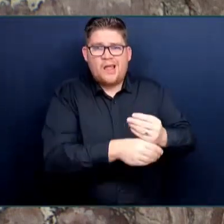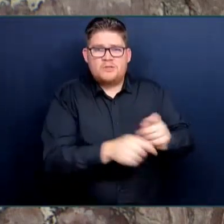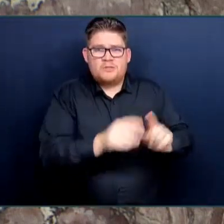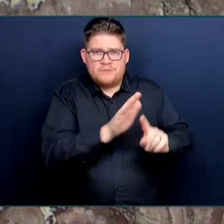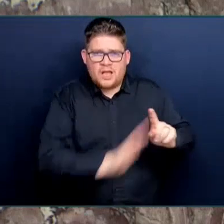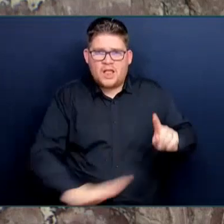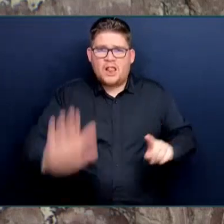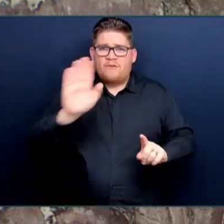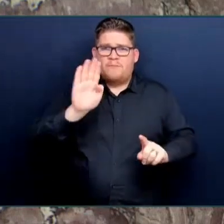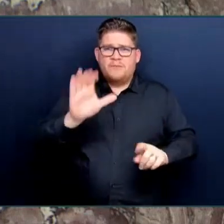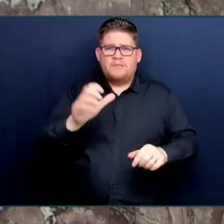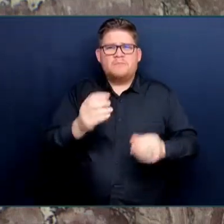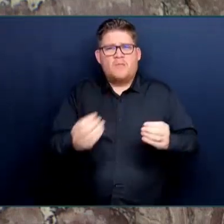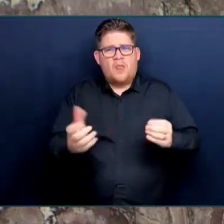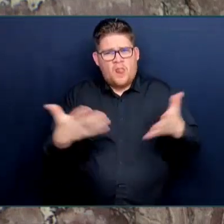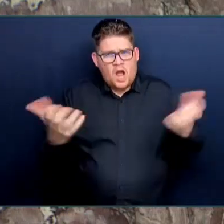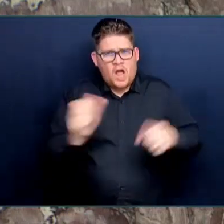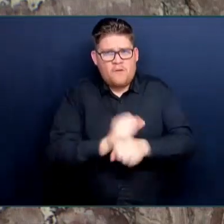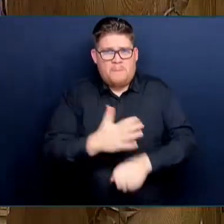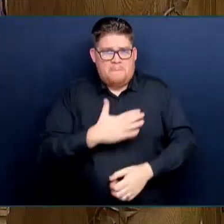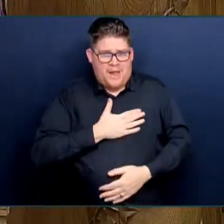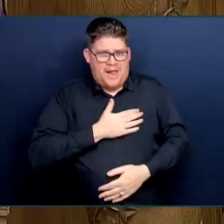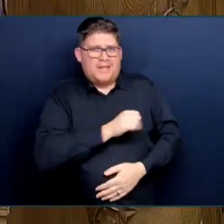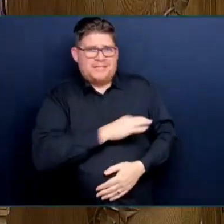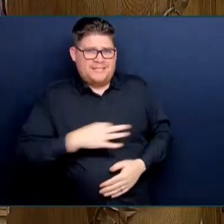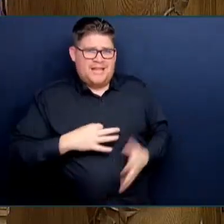that work, and they're doing it professionally.